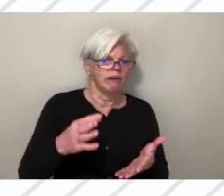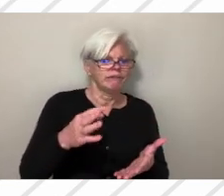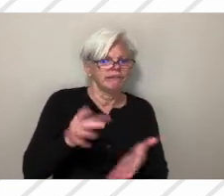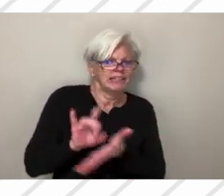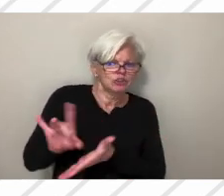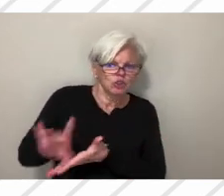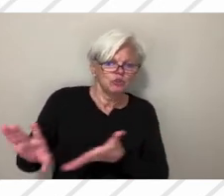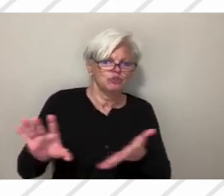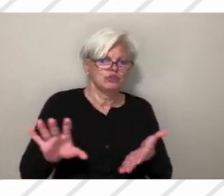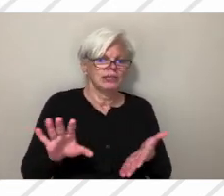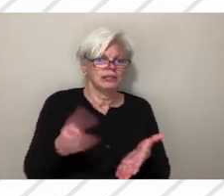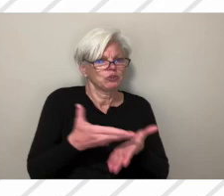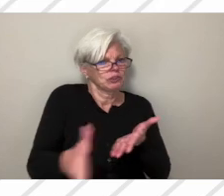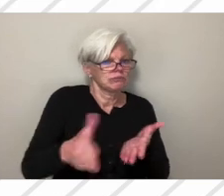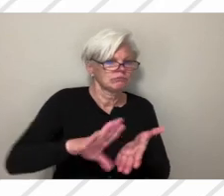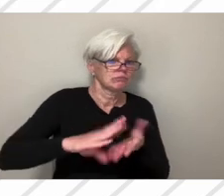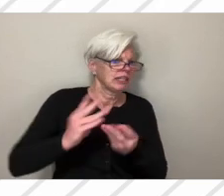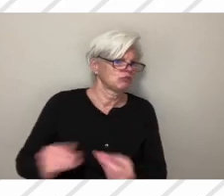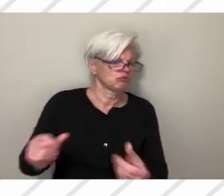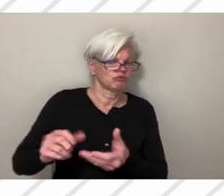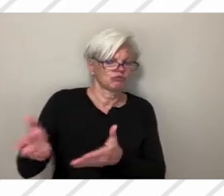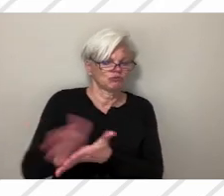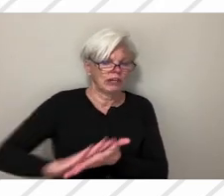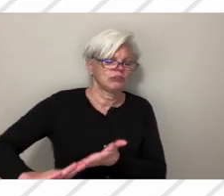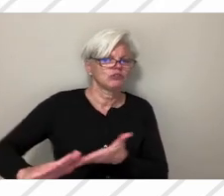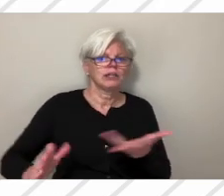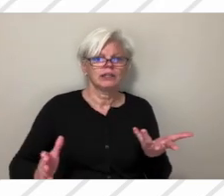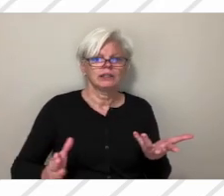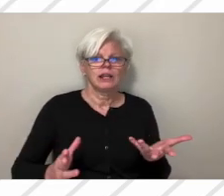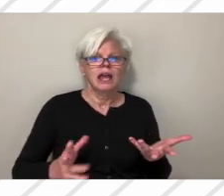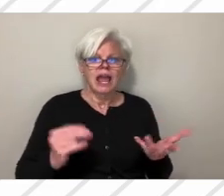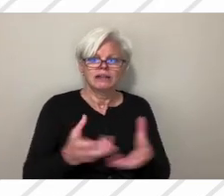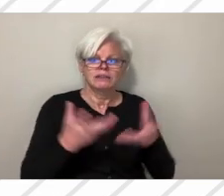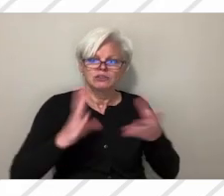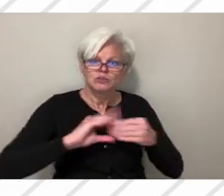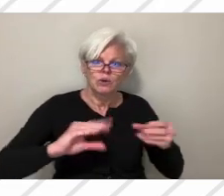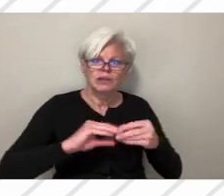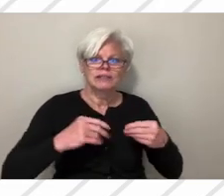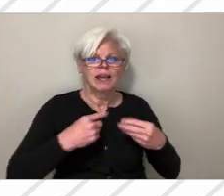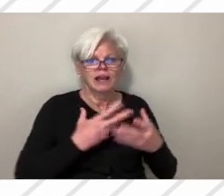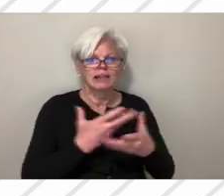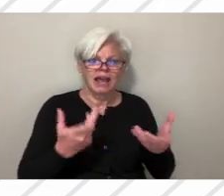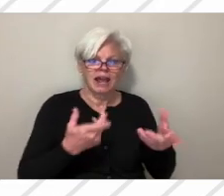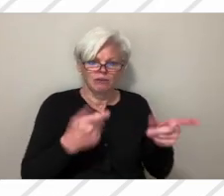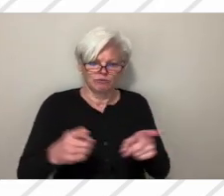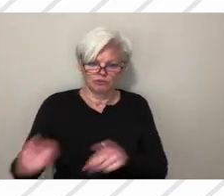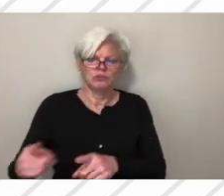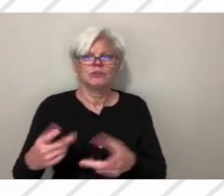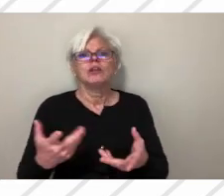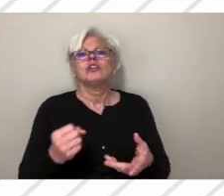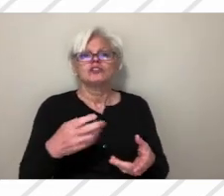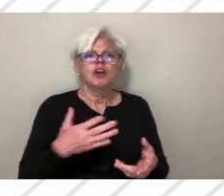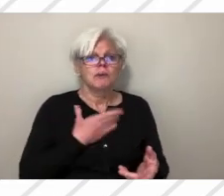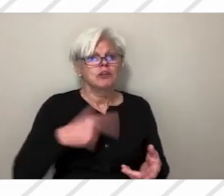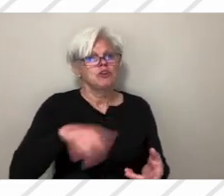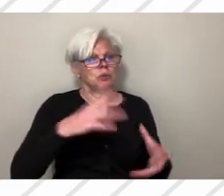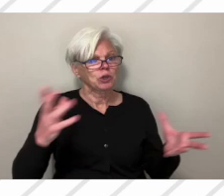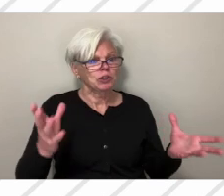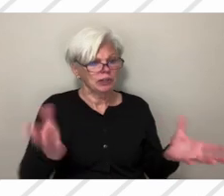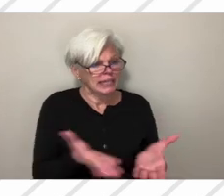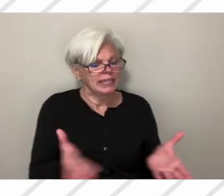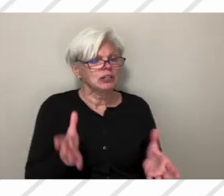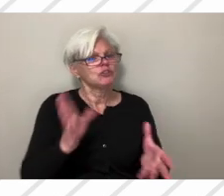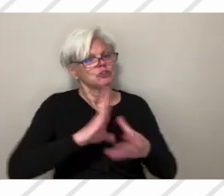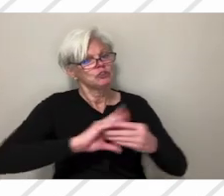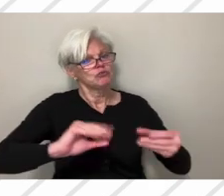allows for that abundance to occur. And so I'm really happy that y'all are here to share the stories that you want to be